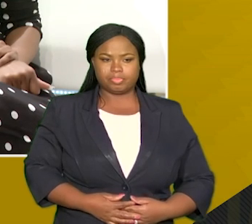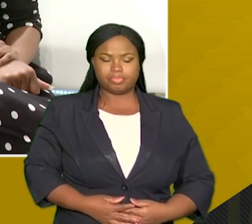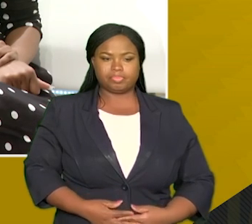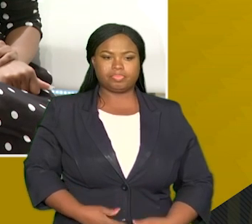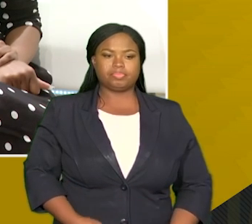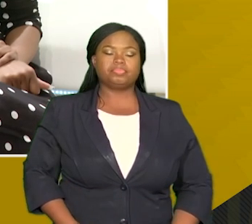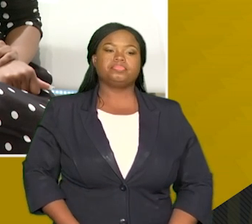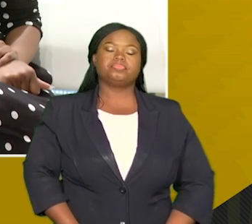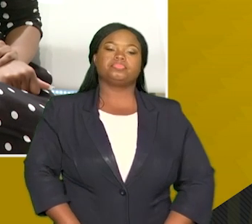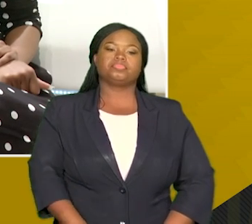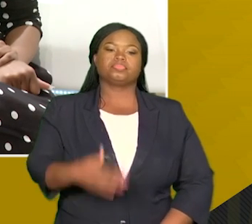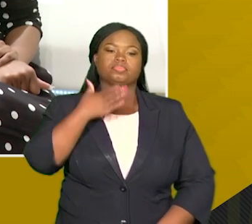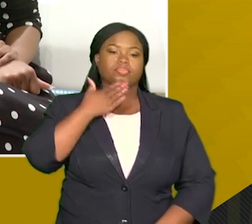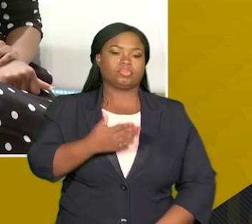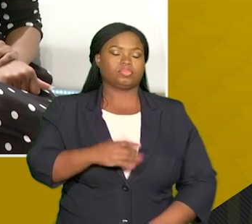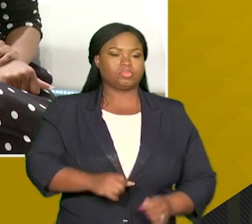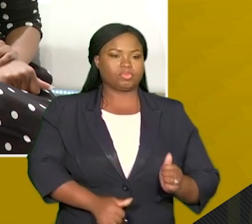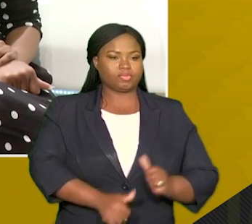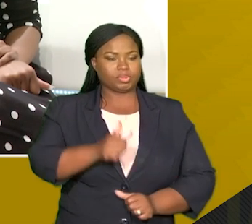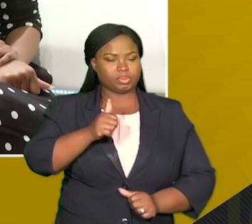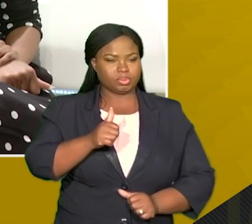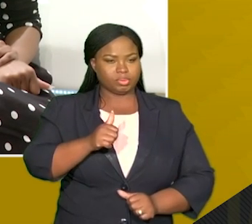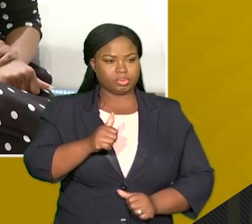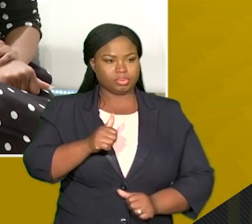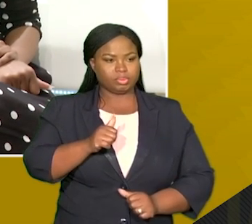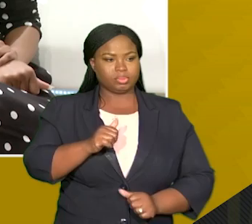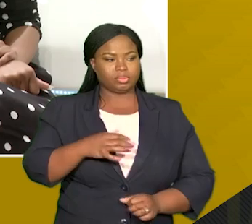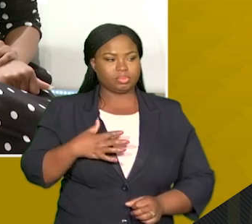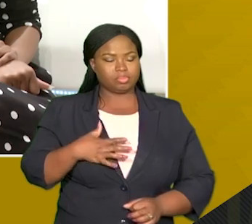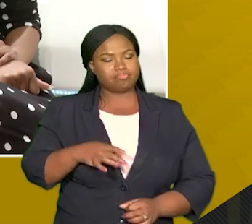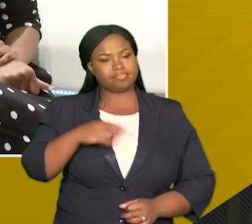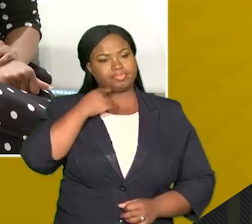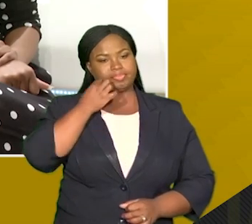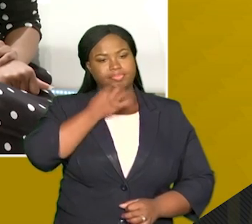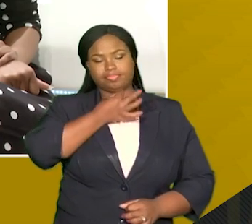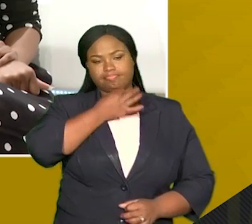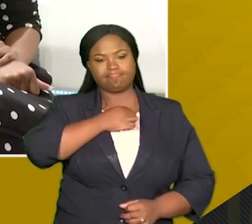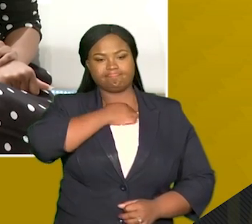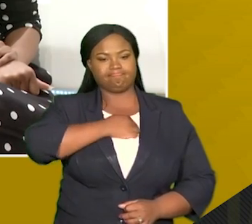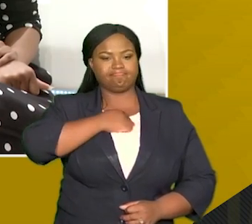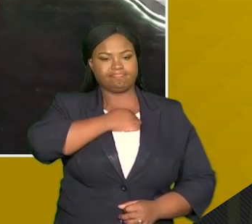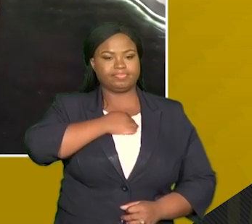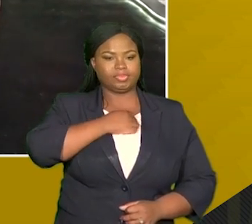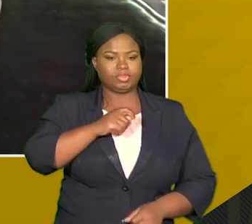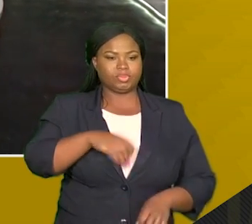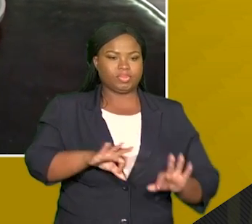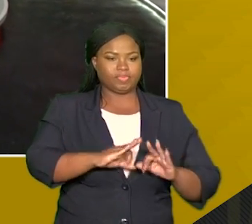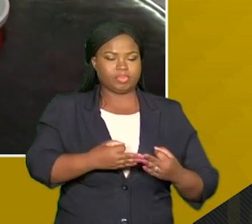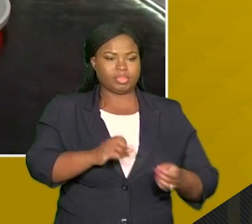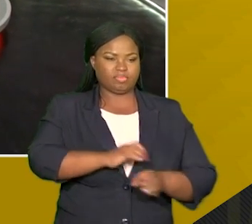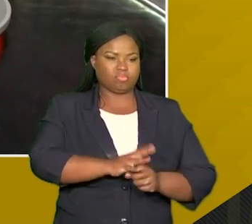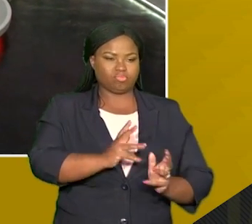Thank you, sir. First and foremost, let me express our empathy to the incident that happened to the family.